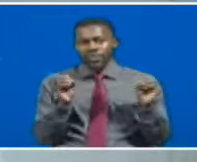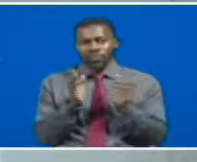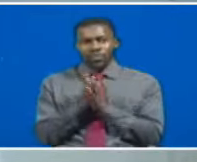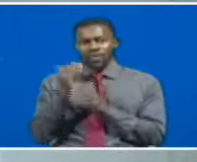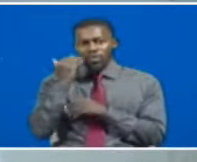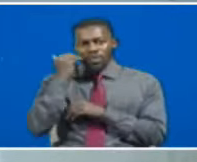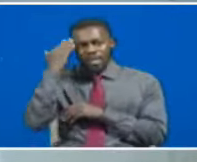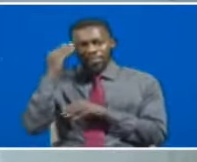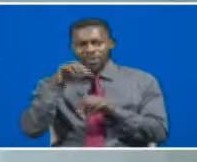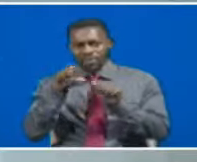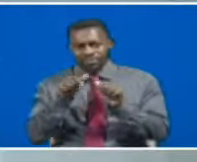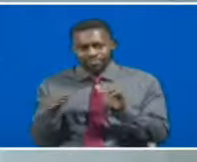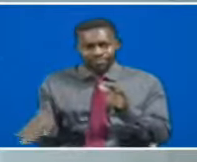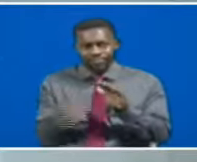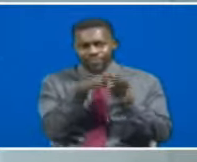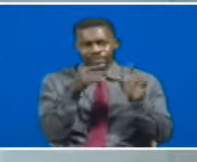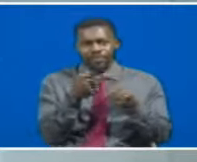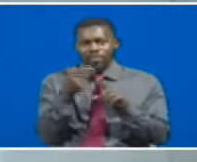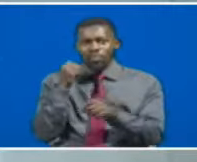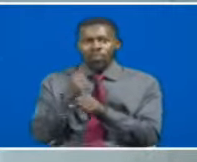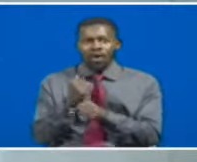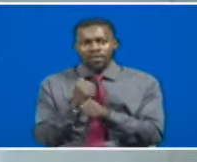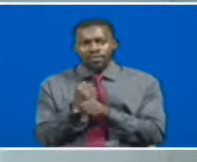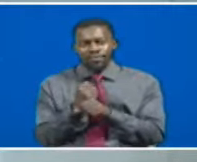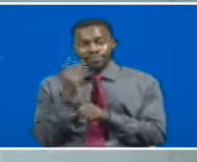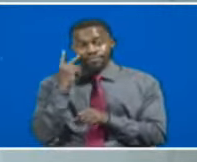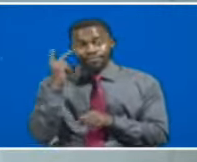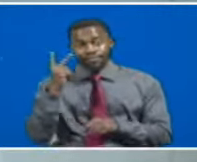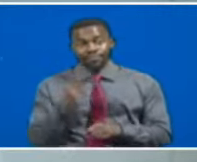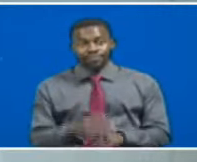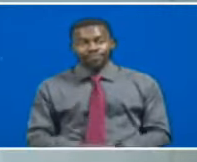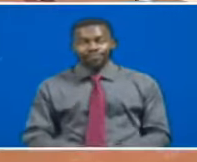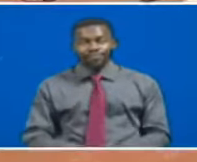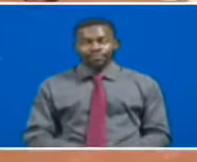his impeachment. Elvis Cookskay has this report.